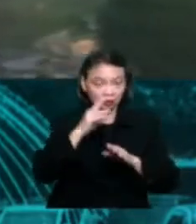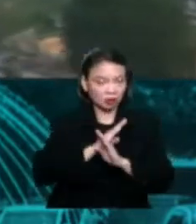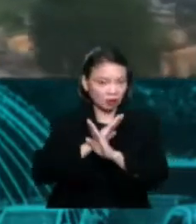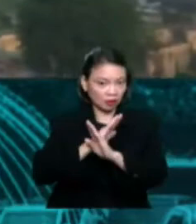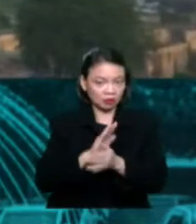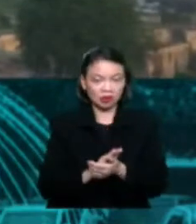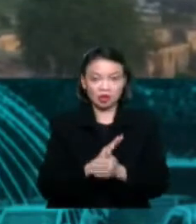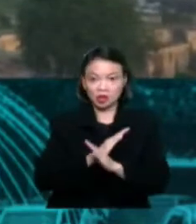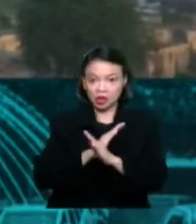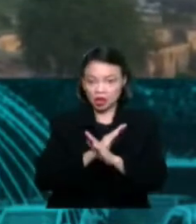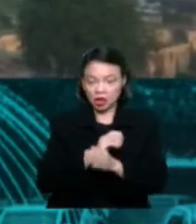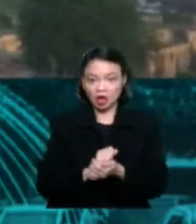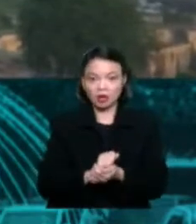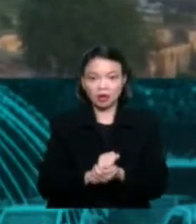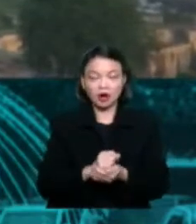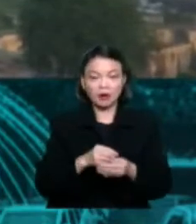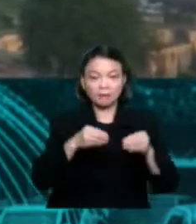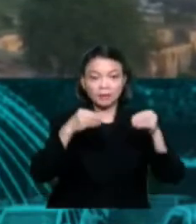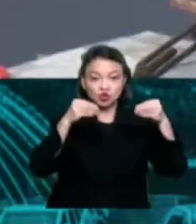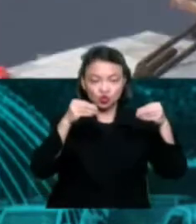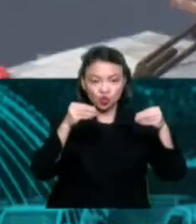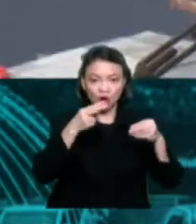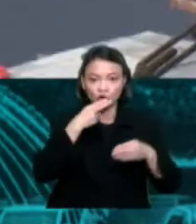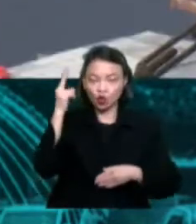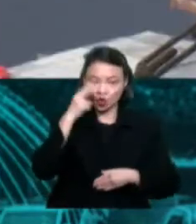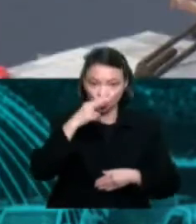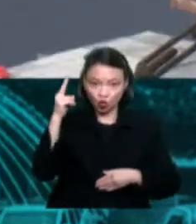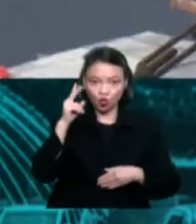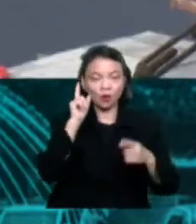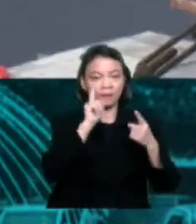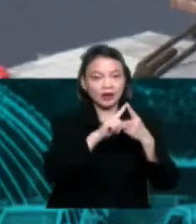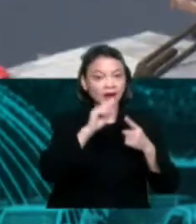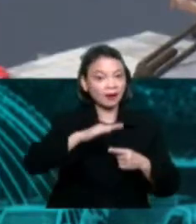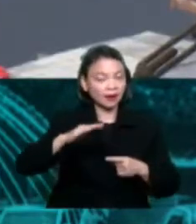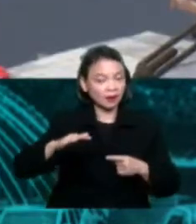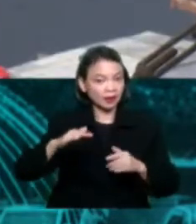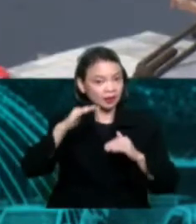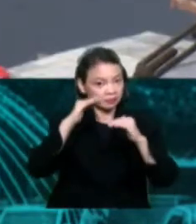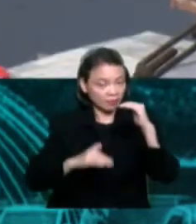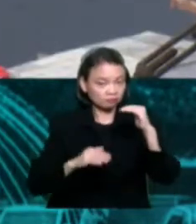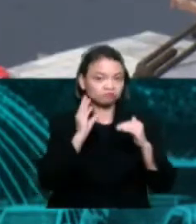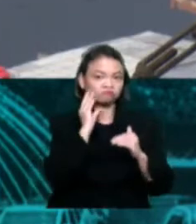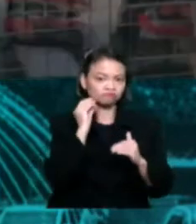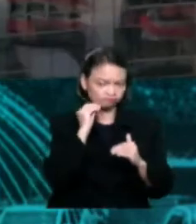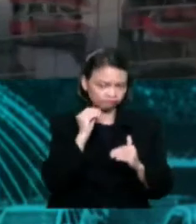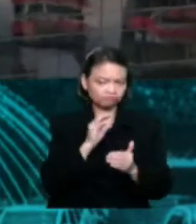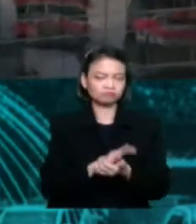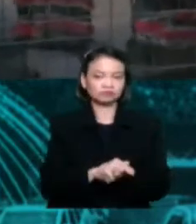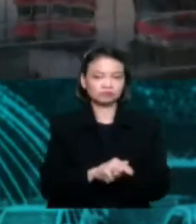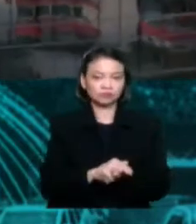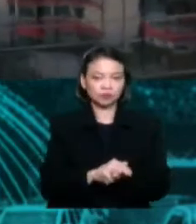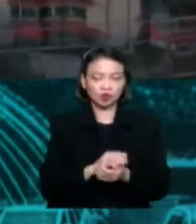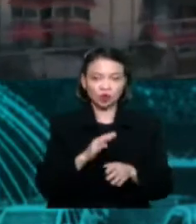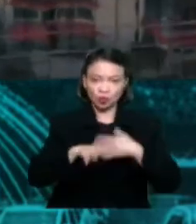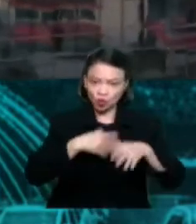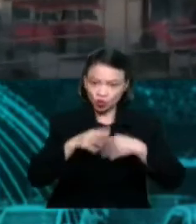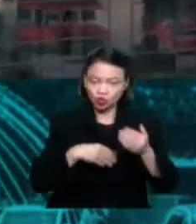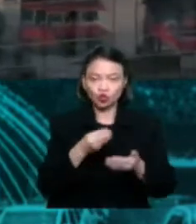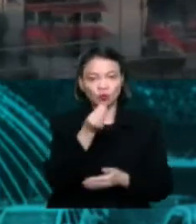commercial determinants on any food products, because any food product, the